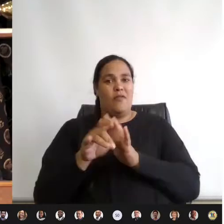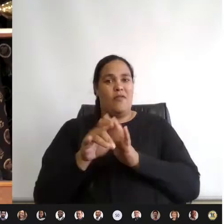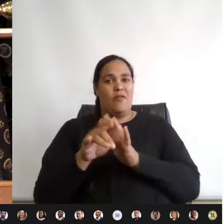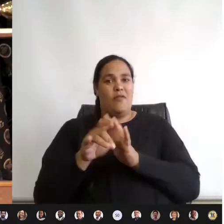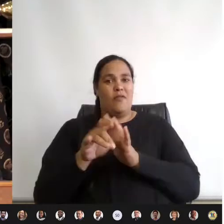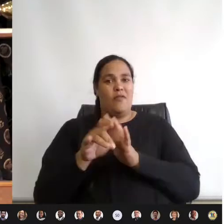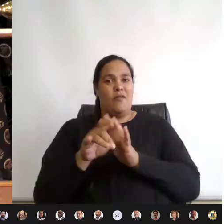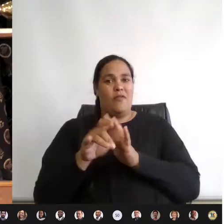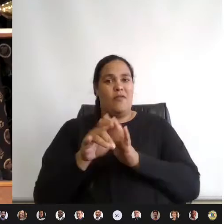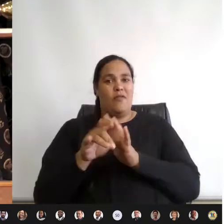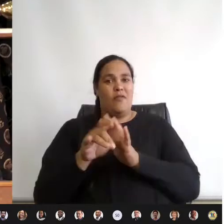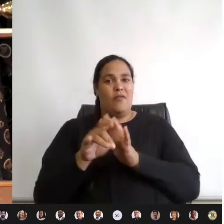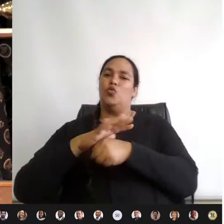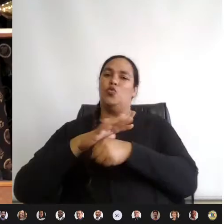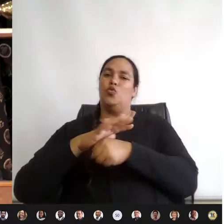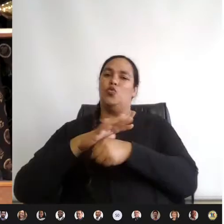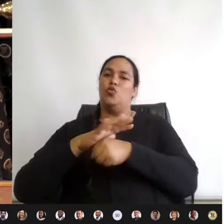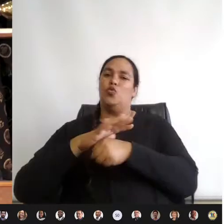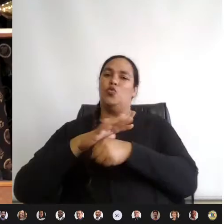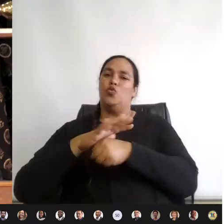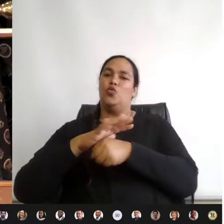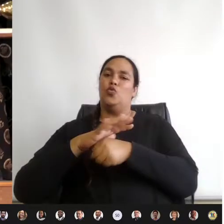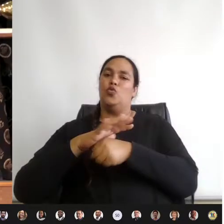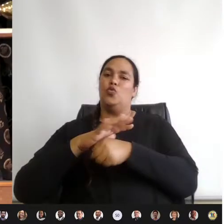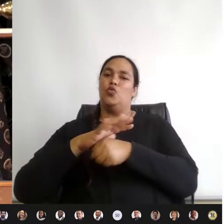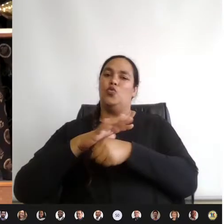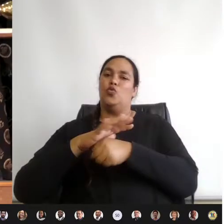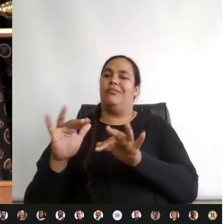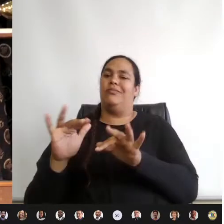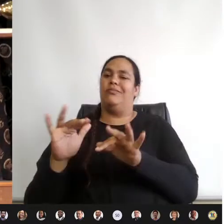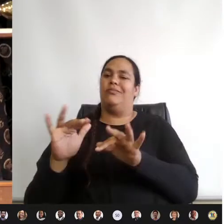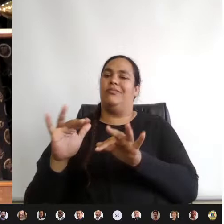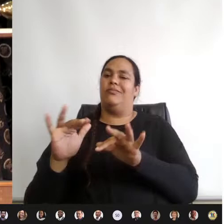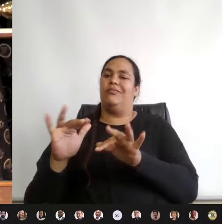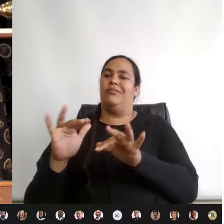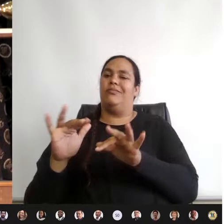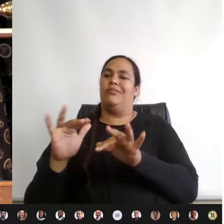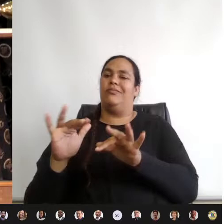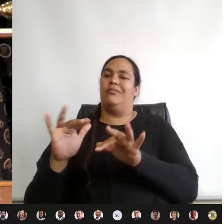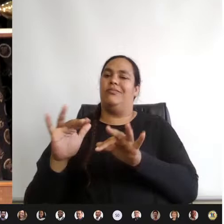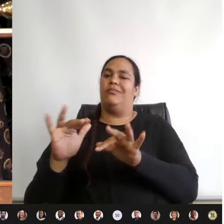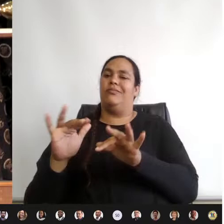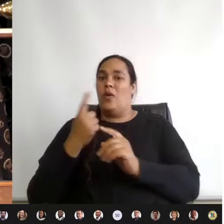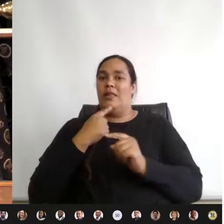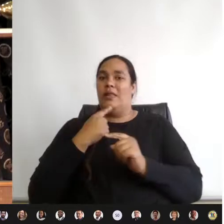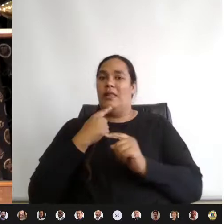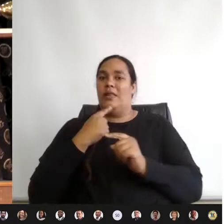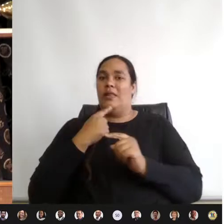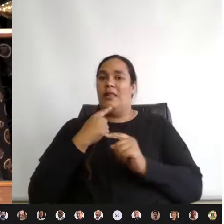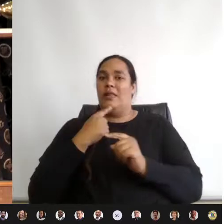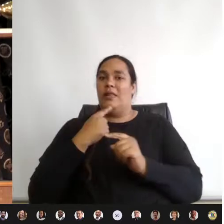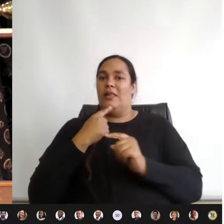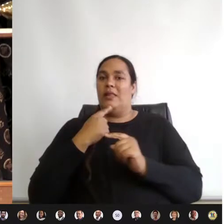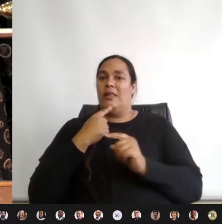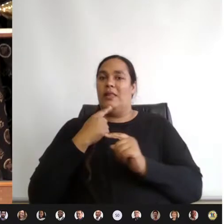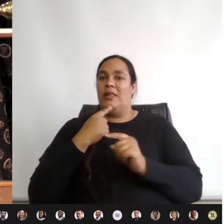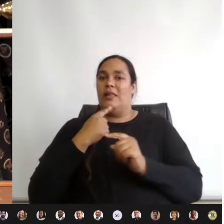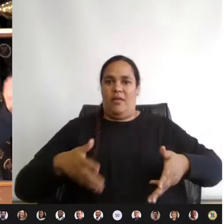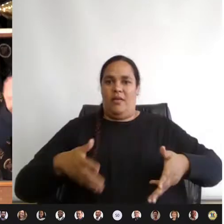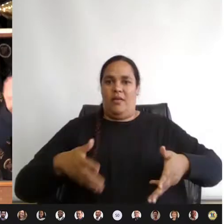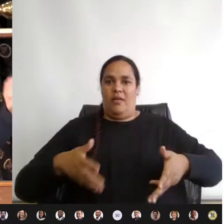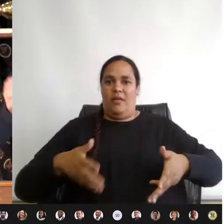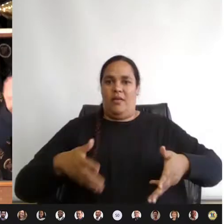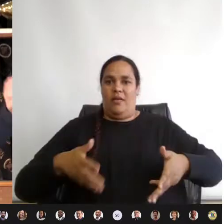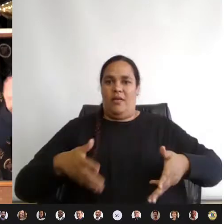to COVID-19 and where our absolute zooming in focus and what's been said in this house today. Have a look at how